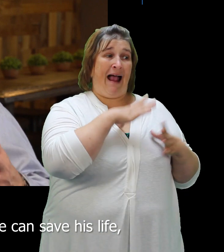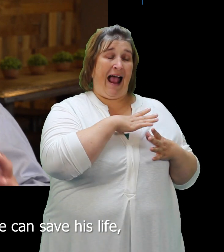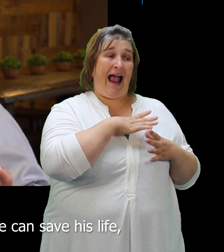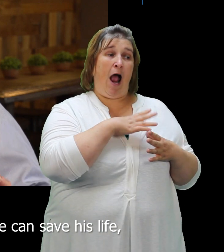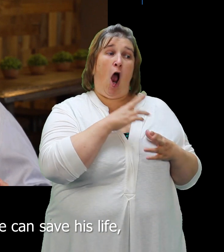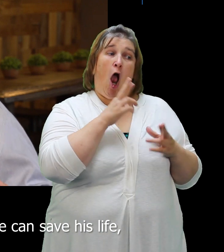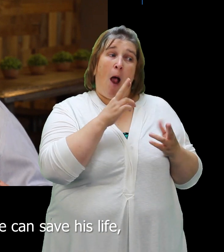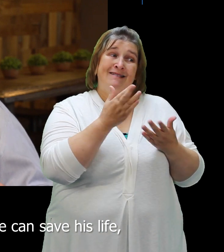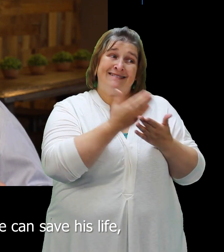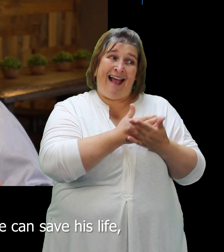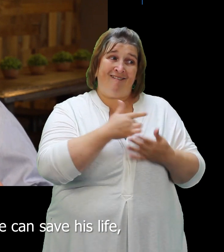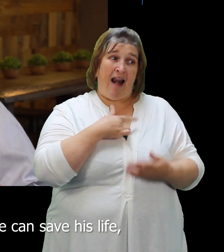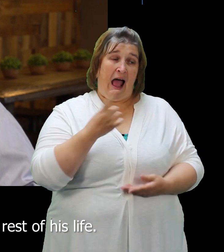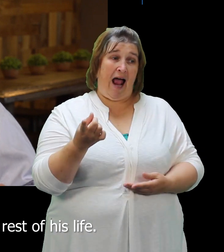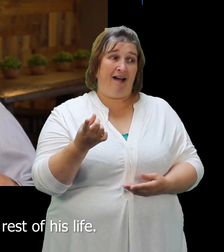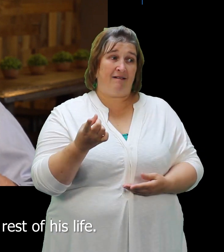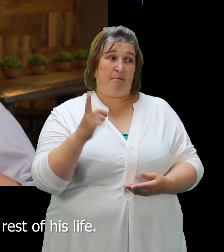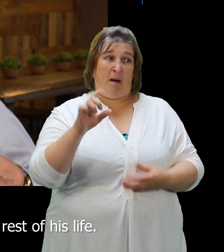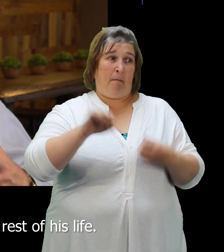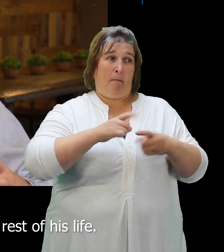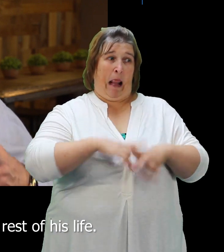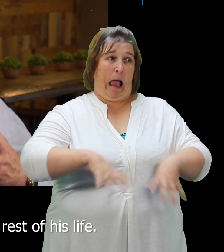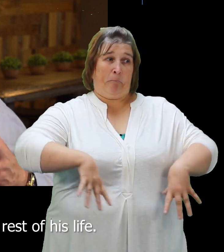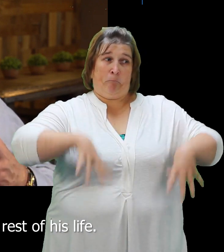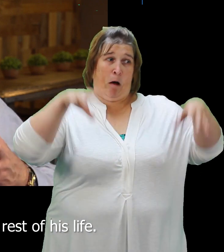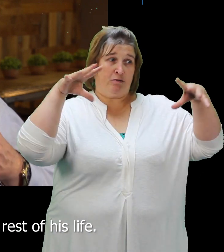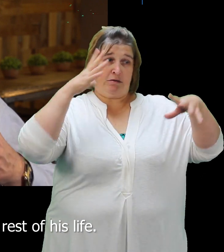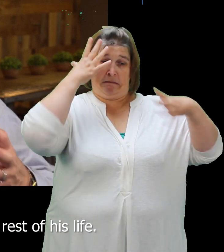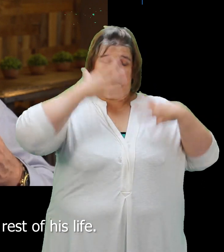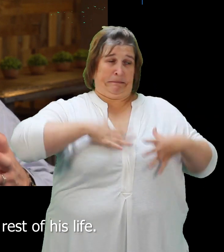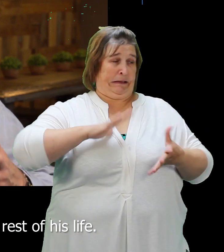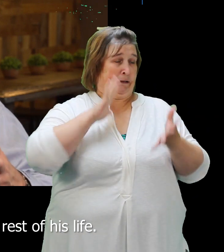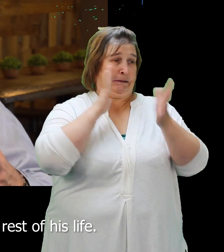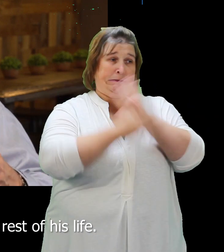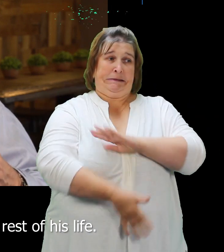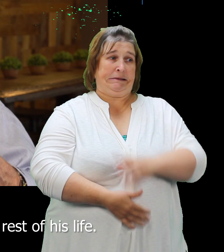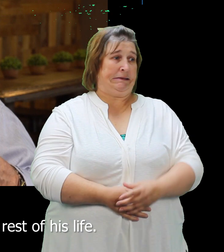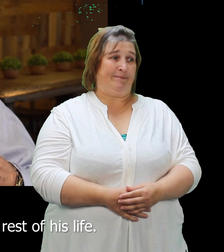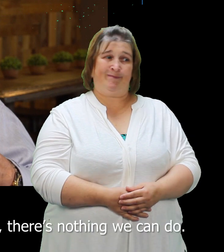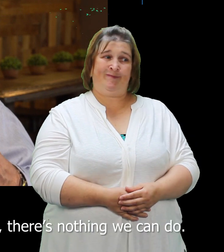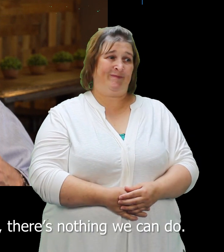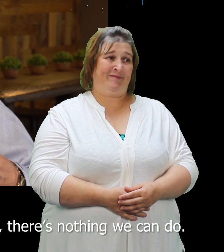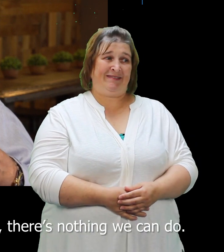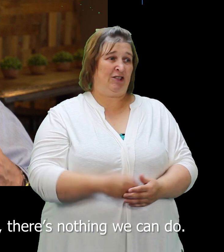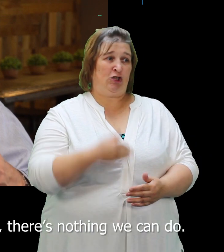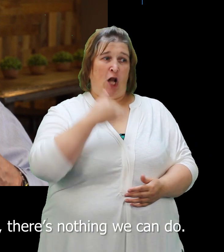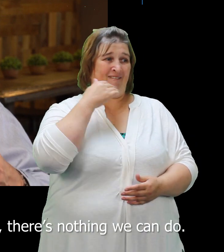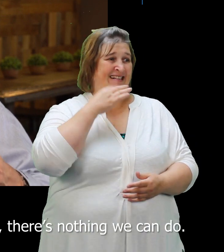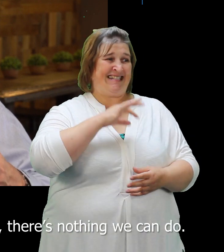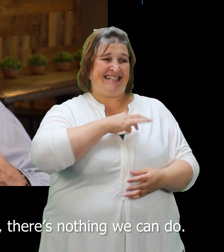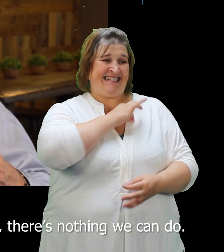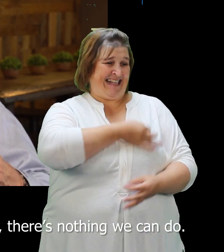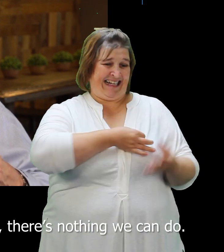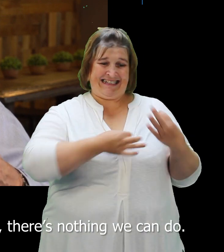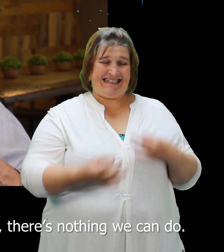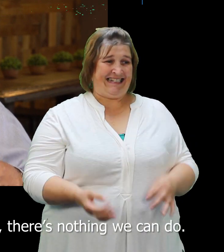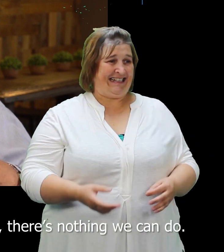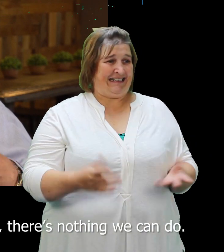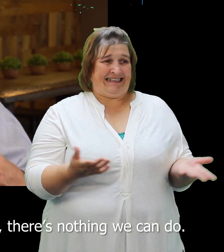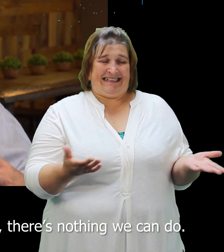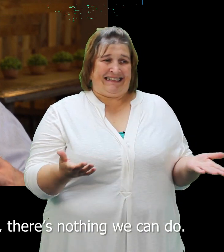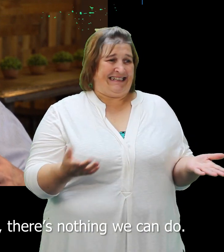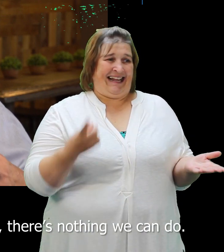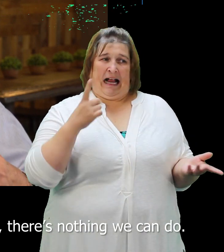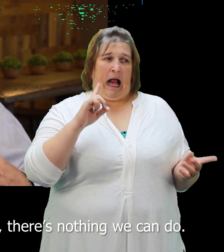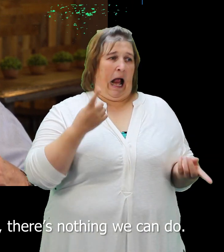if we can save his life, he's going to be like a monster the rest of his life. There's not enough skin grafts that can be done. There's